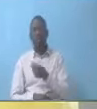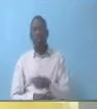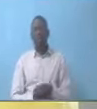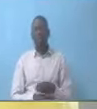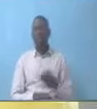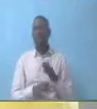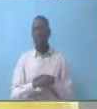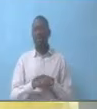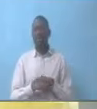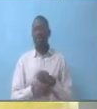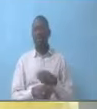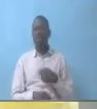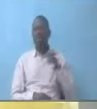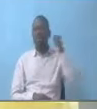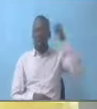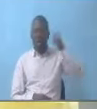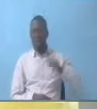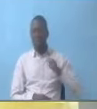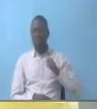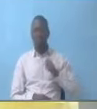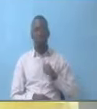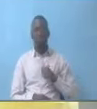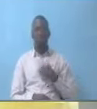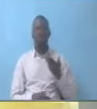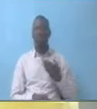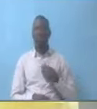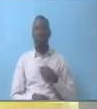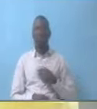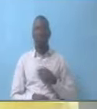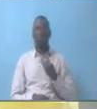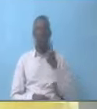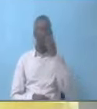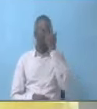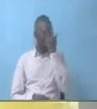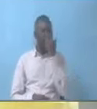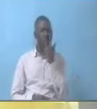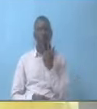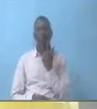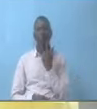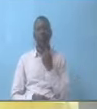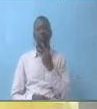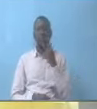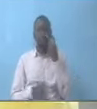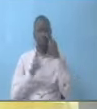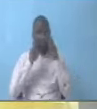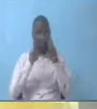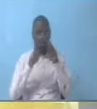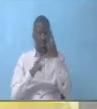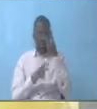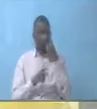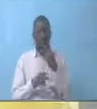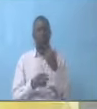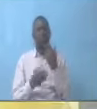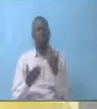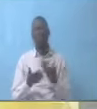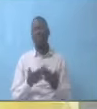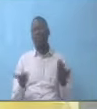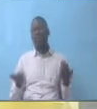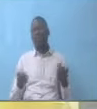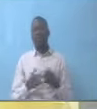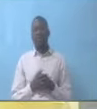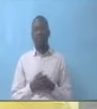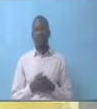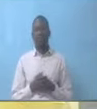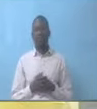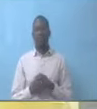blind. Jamono bobu nak suma tante bobu gumbona. We return to Farafenya the next day, Saturday 28